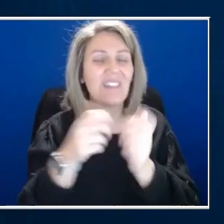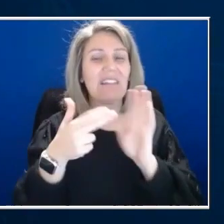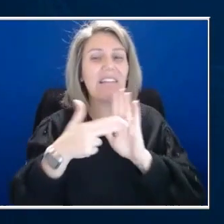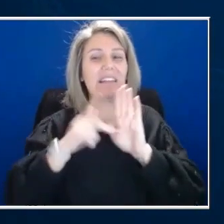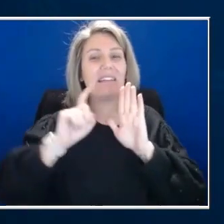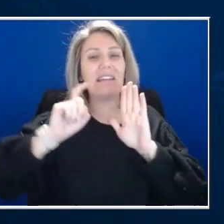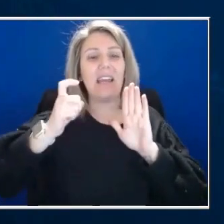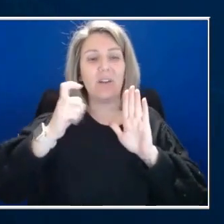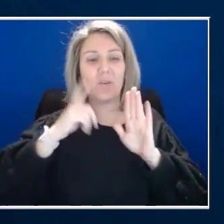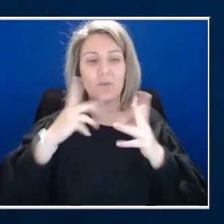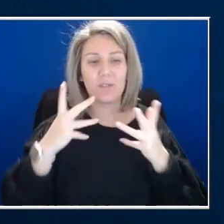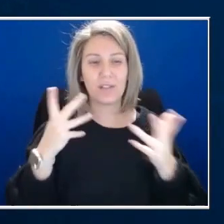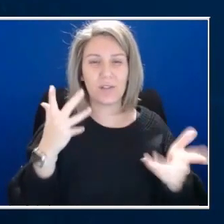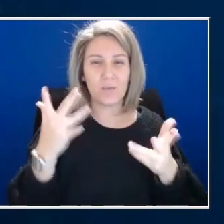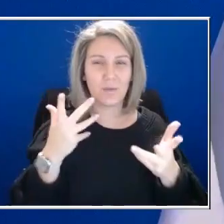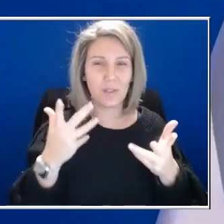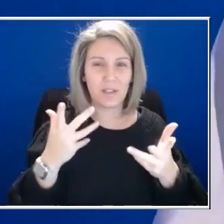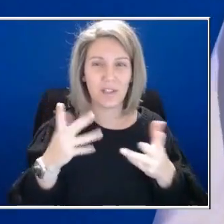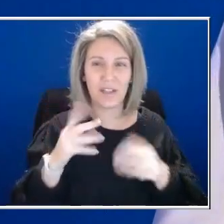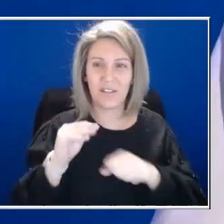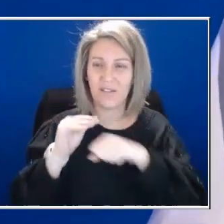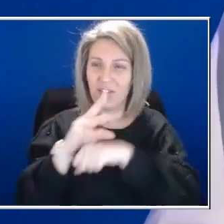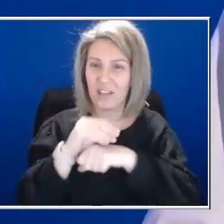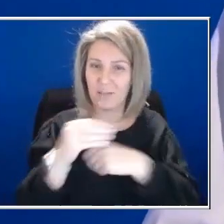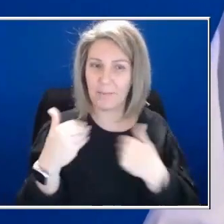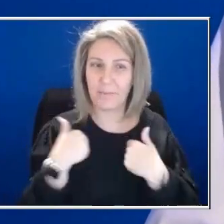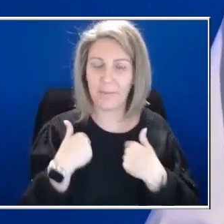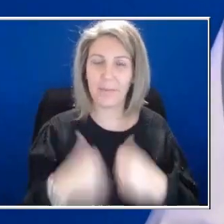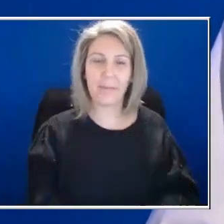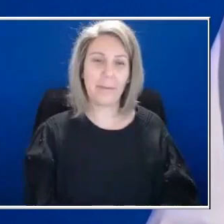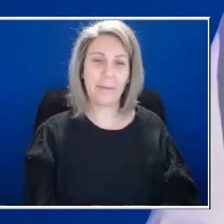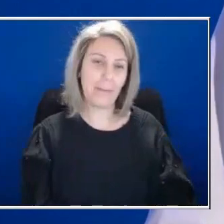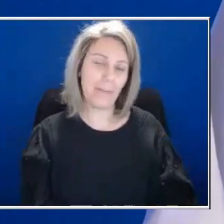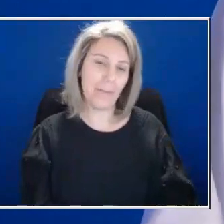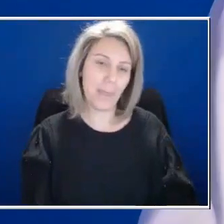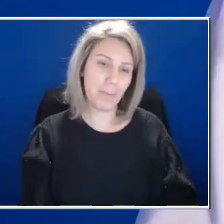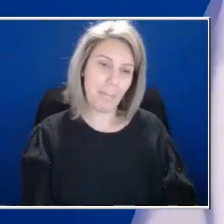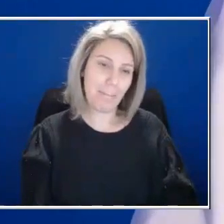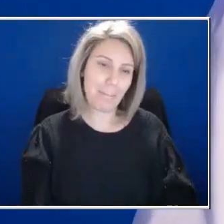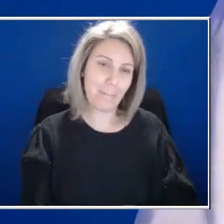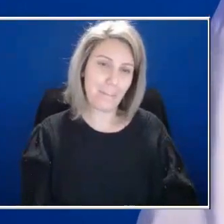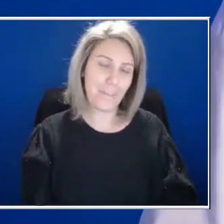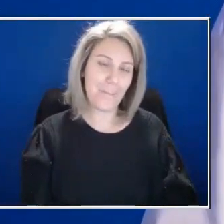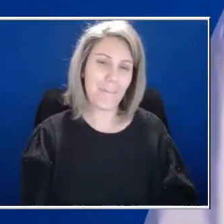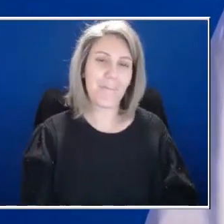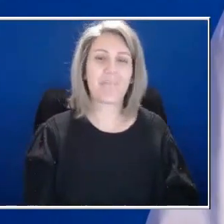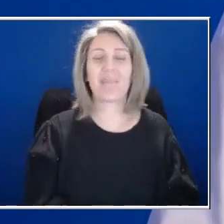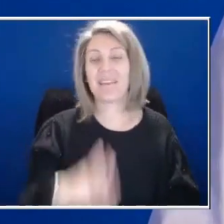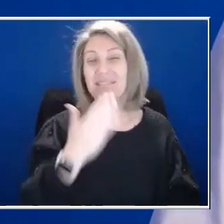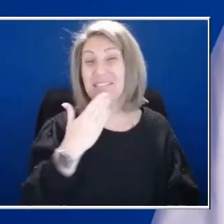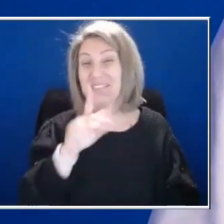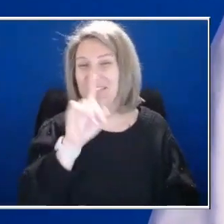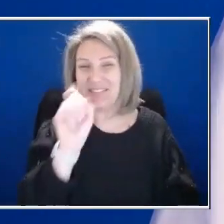What advice might you have? You know, that's a great question. I'm interested in Dr. Werner's mm-hmm. opinion as well.